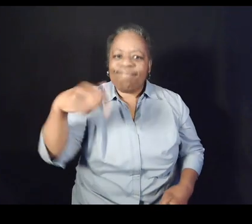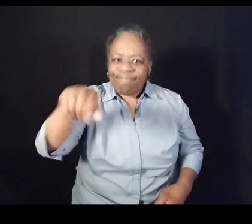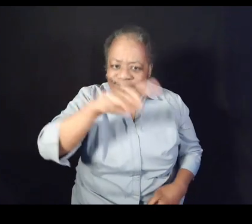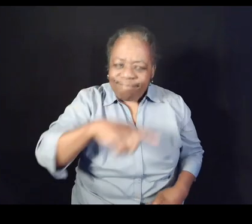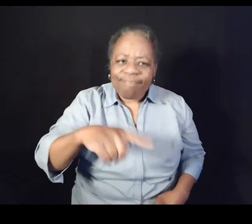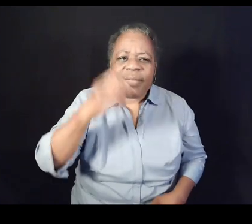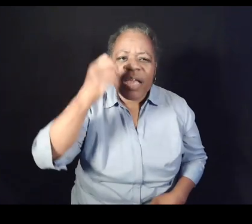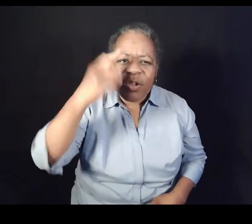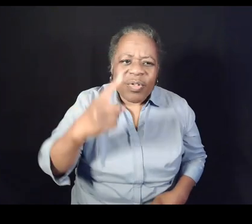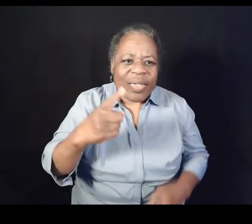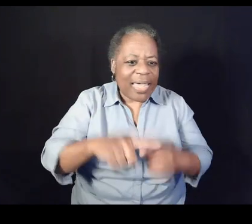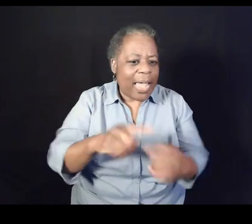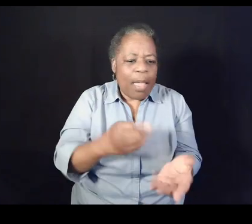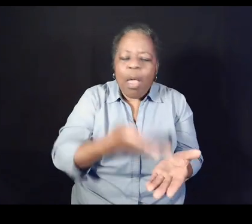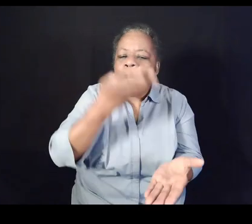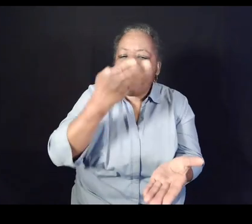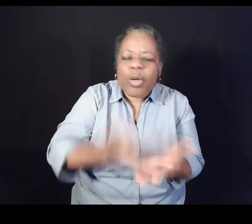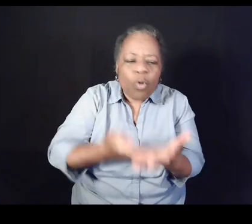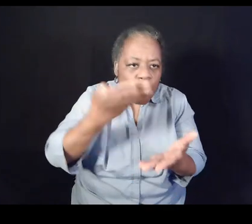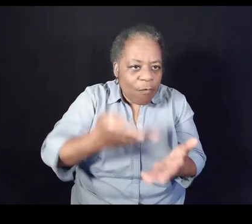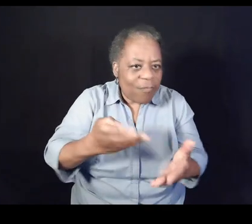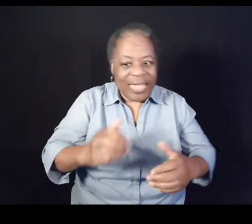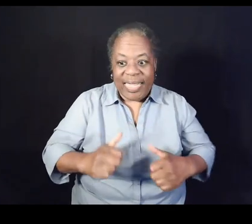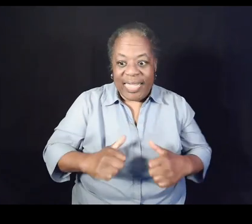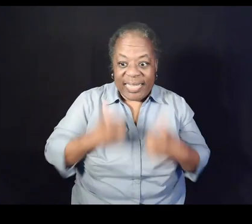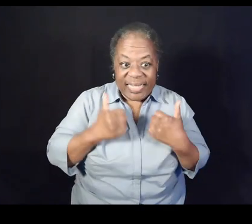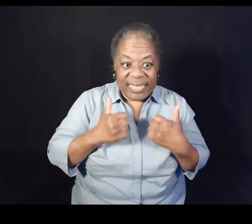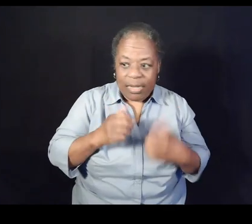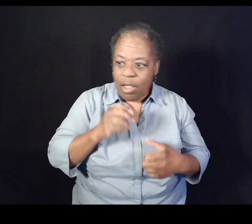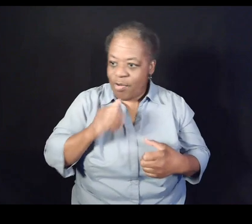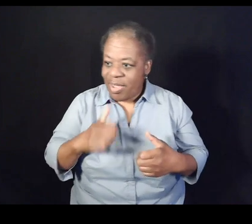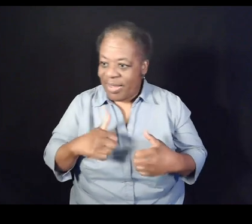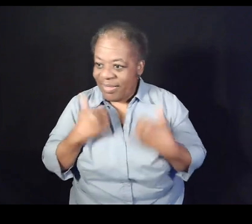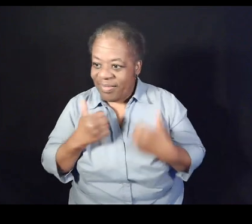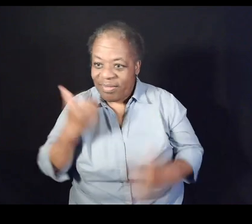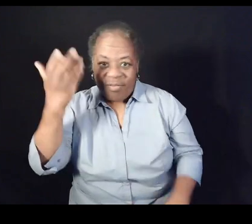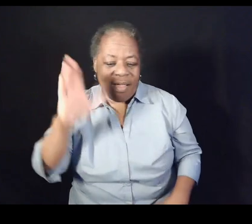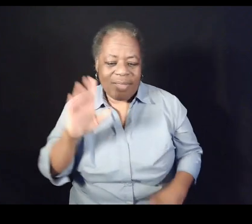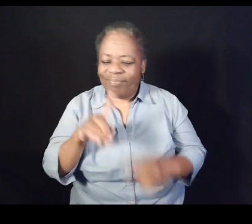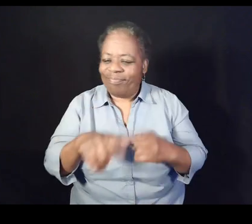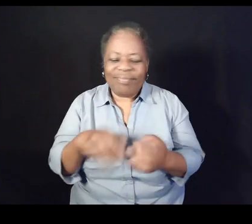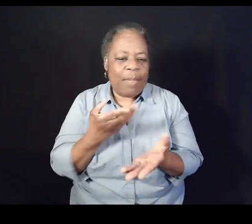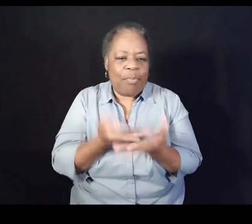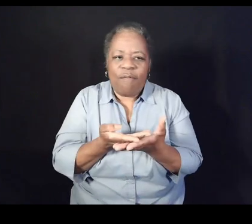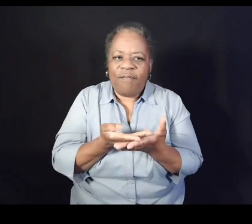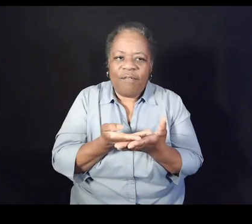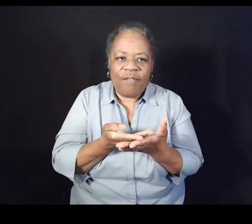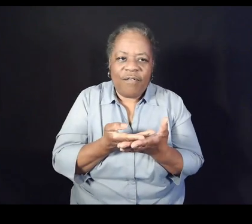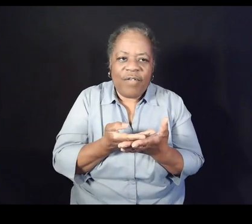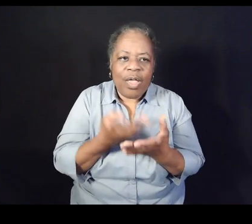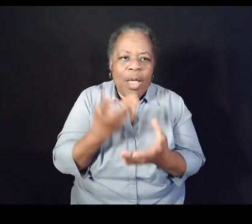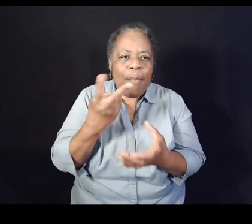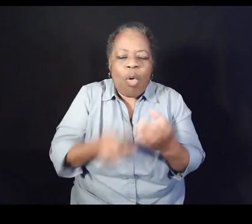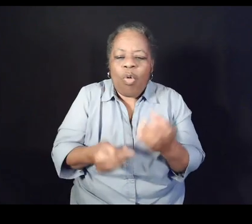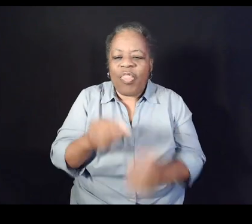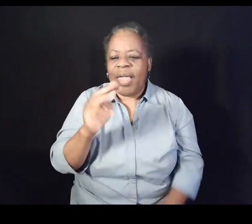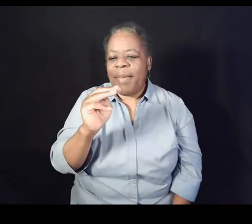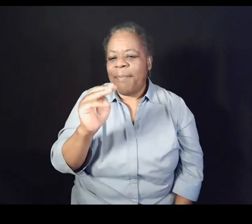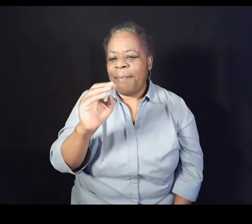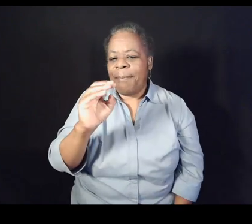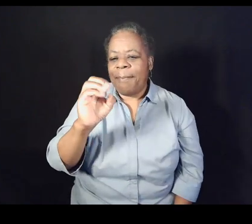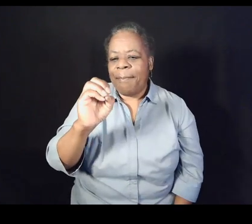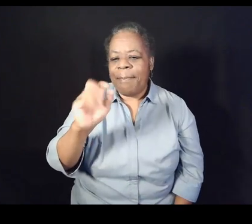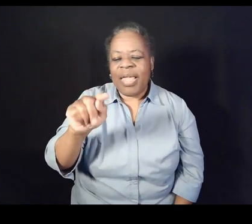can't prove the existence or non-existence of God. Both are metaphysical